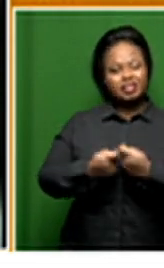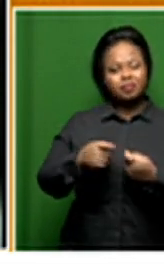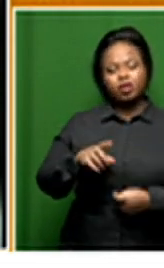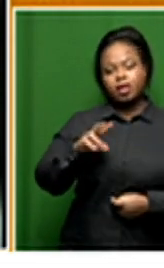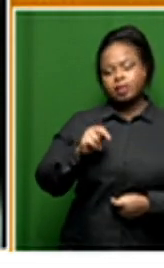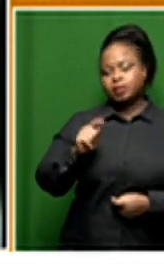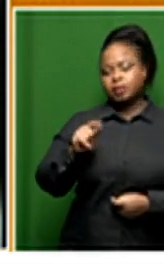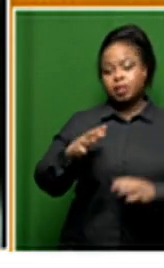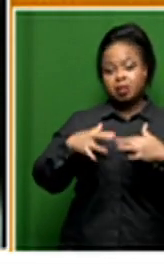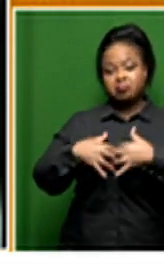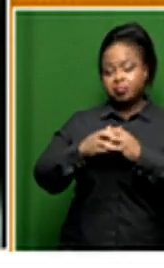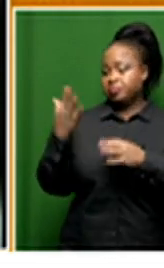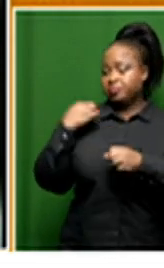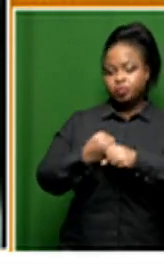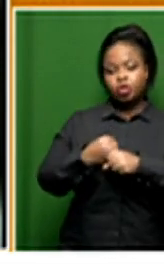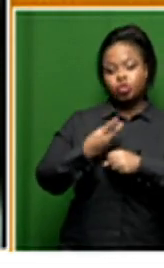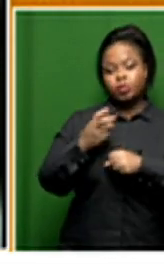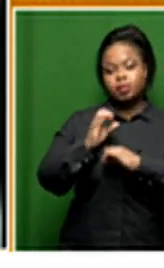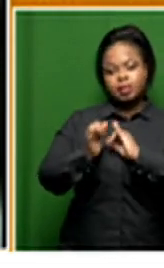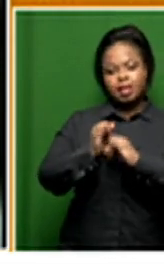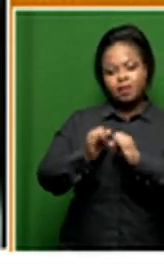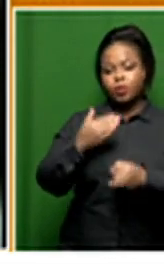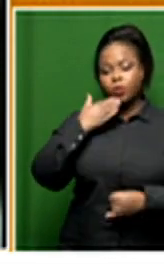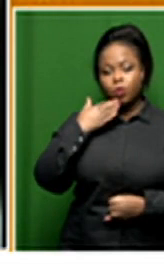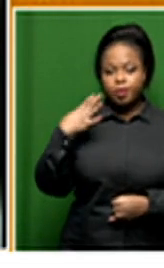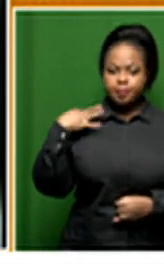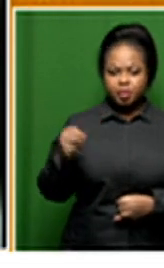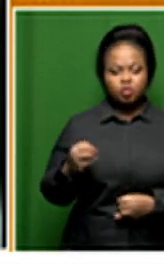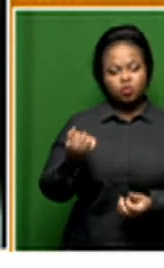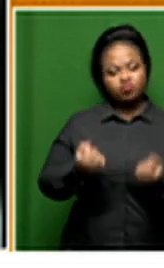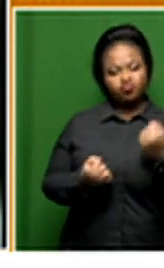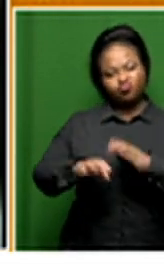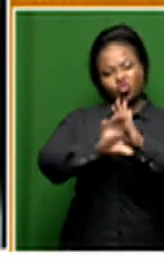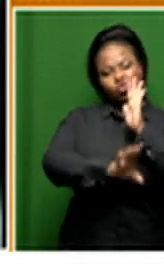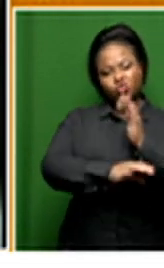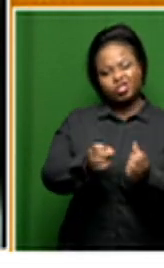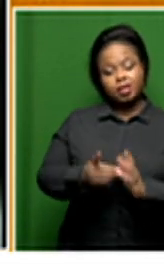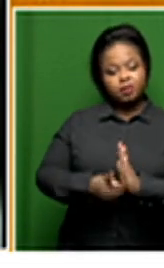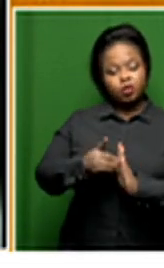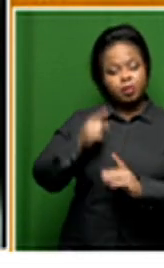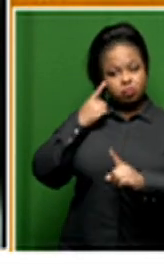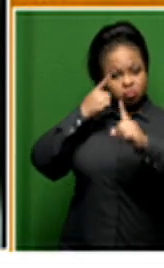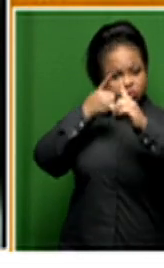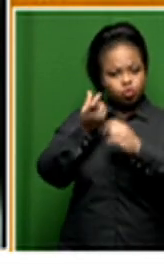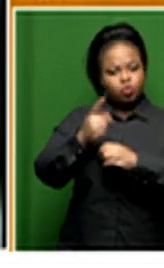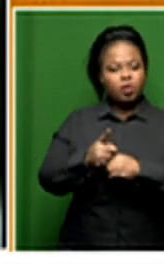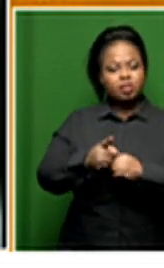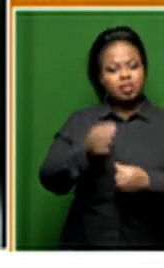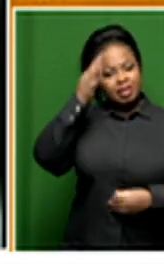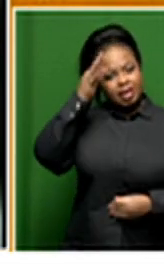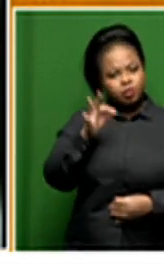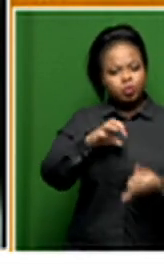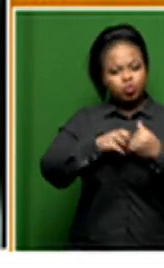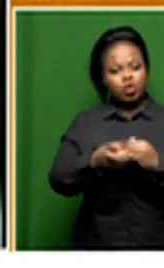in 2011, and this was by the Minister of Justice and Constitutional Development. And the aim was to strengthen government's ability